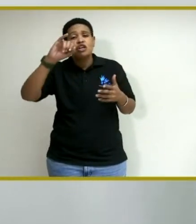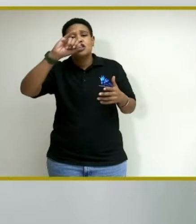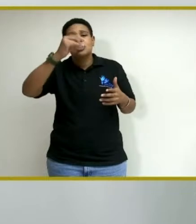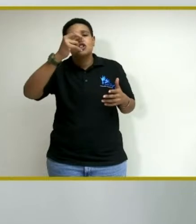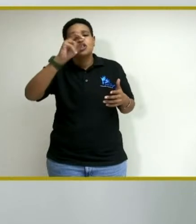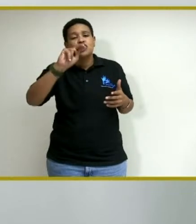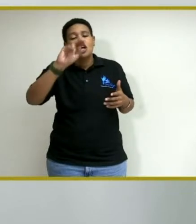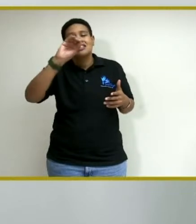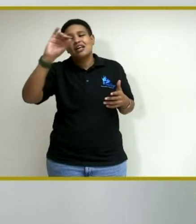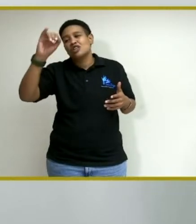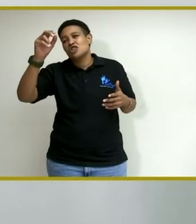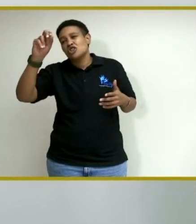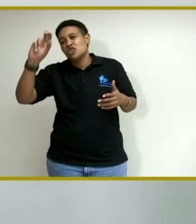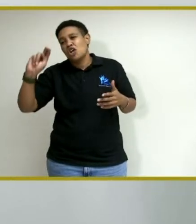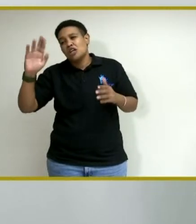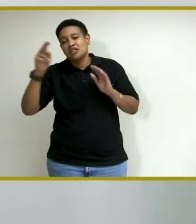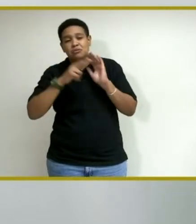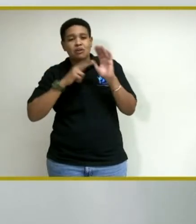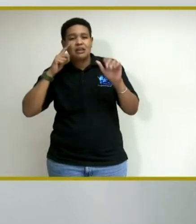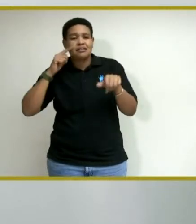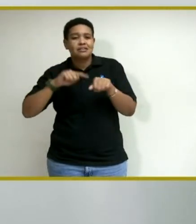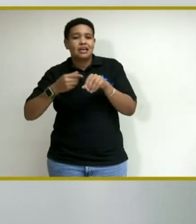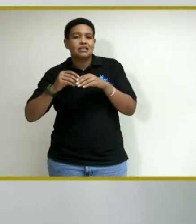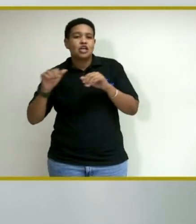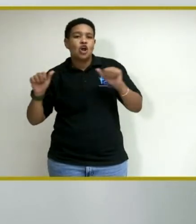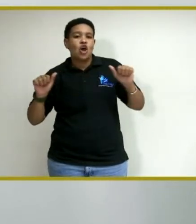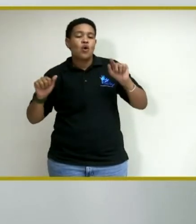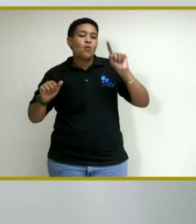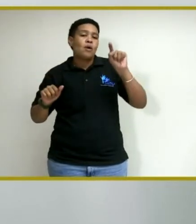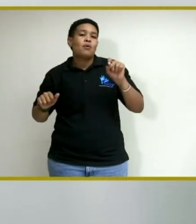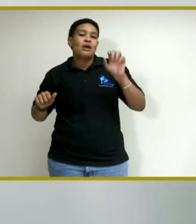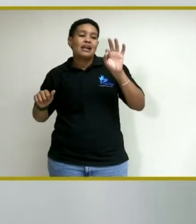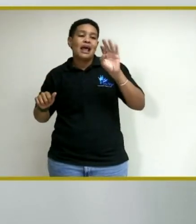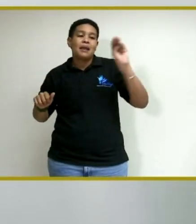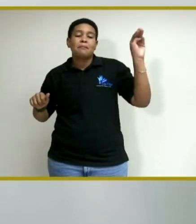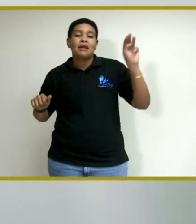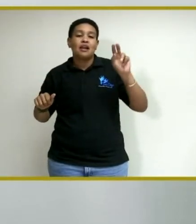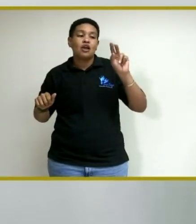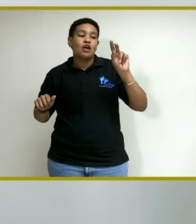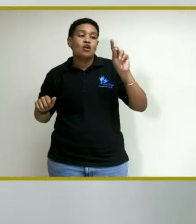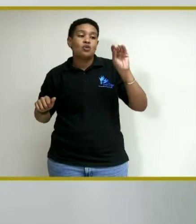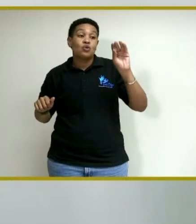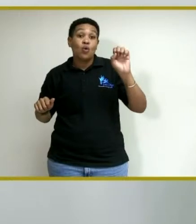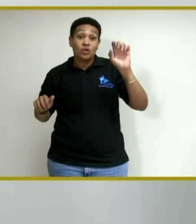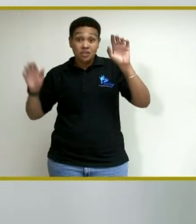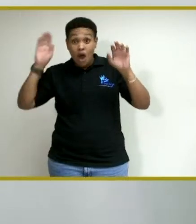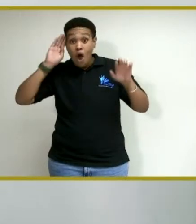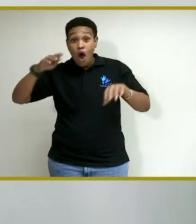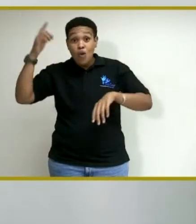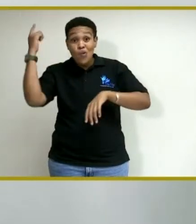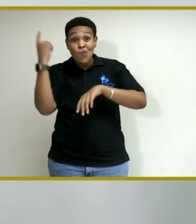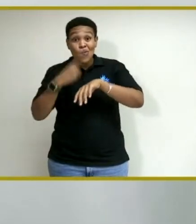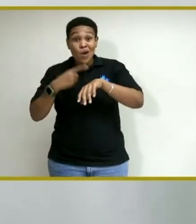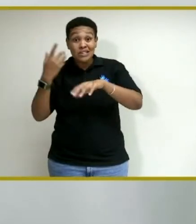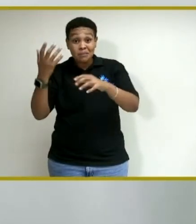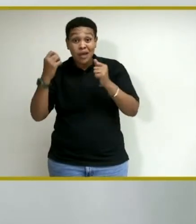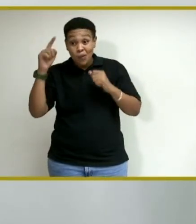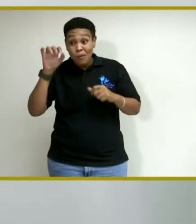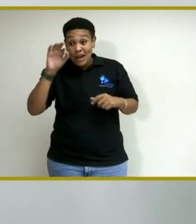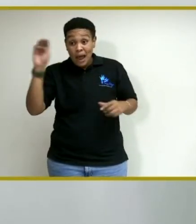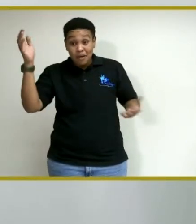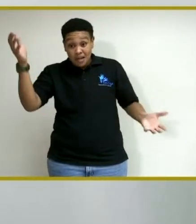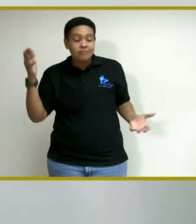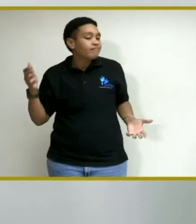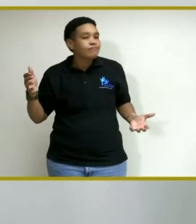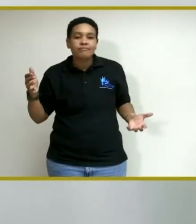Johnson starting in August, 1.9 million doses, not receiving all at once, but over several months, but starting